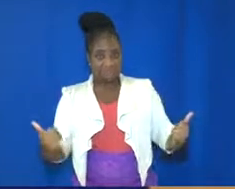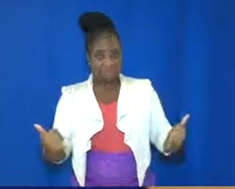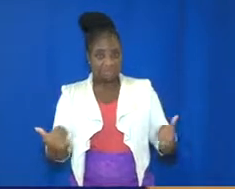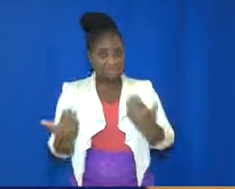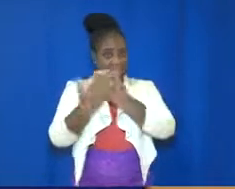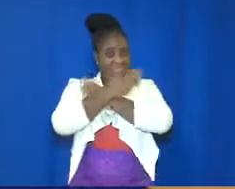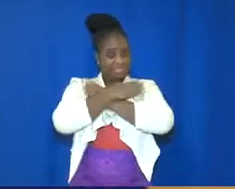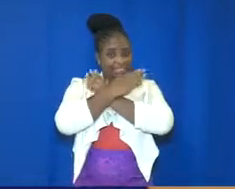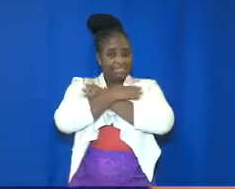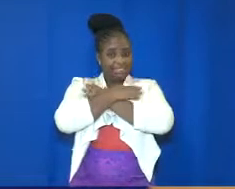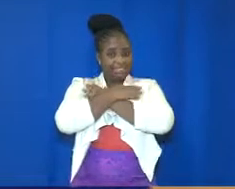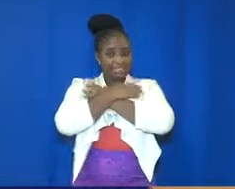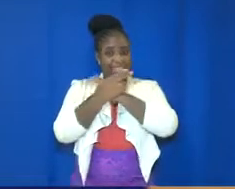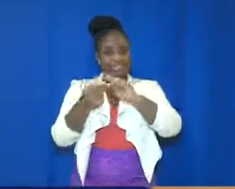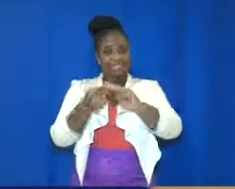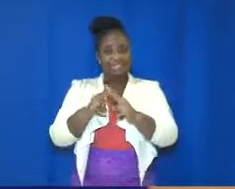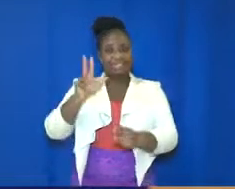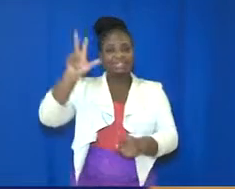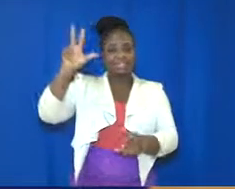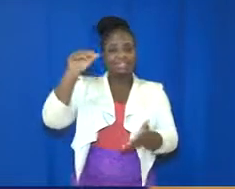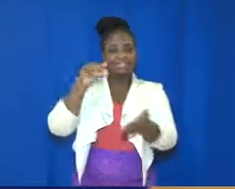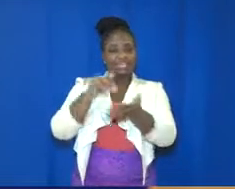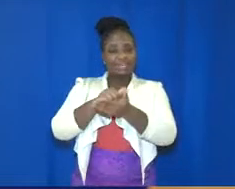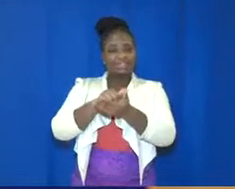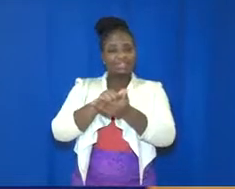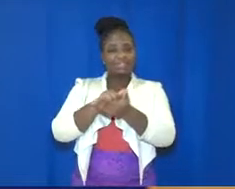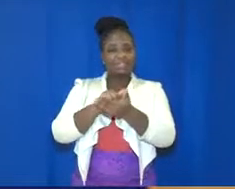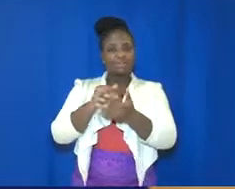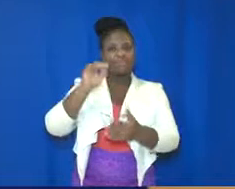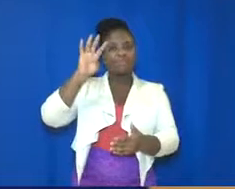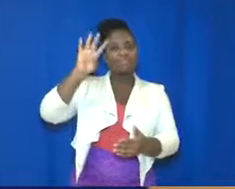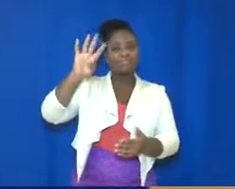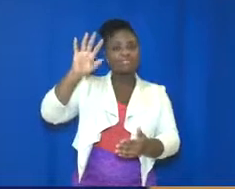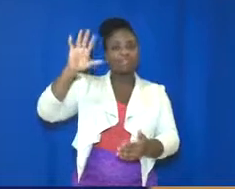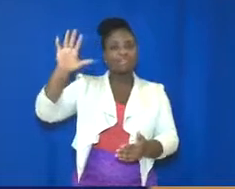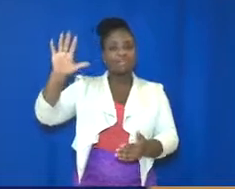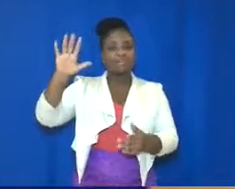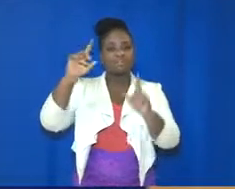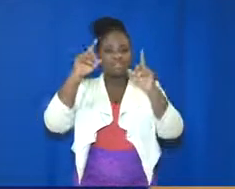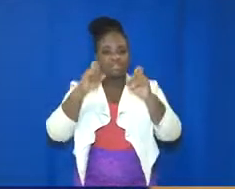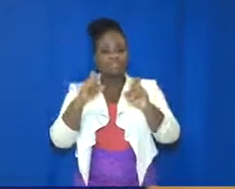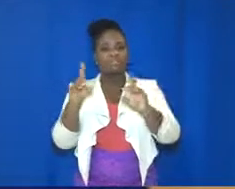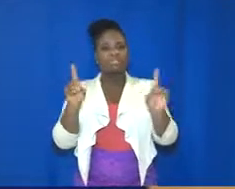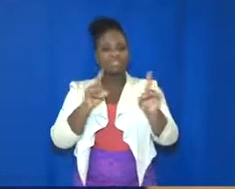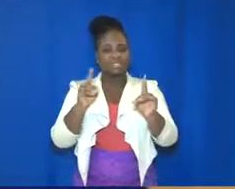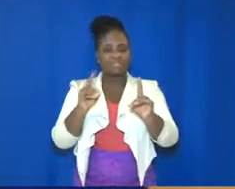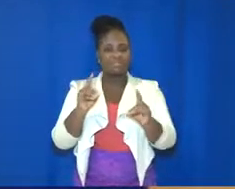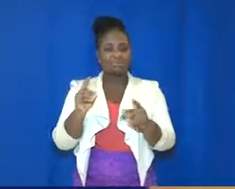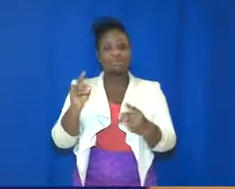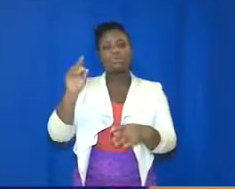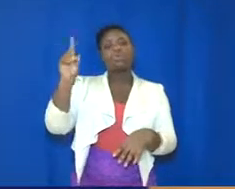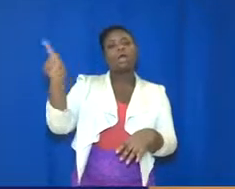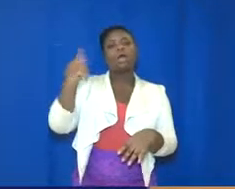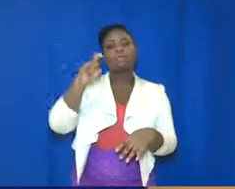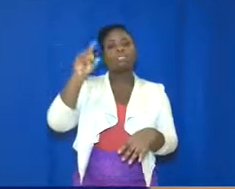today, Sunday, a total of 3,045 tests have been done, with